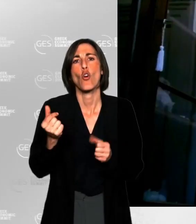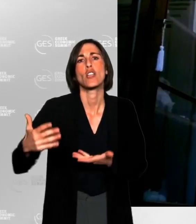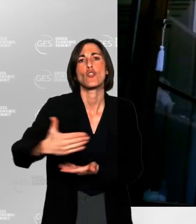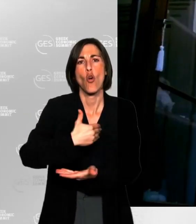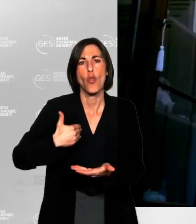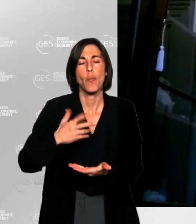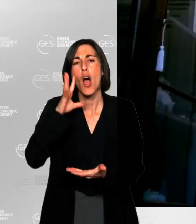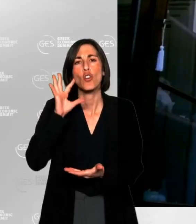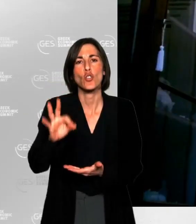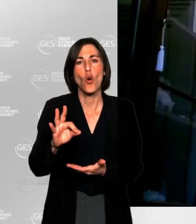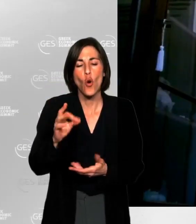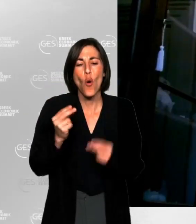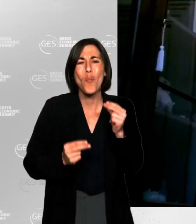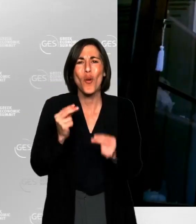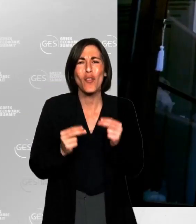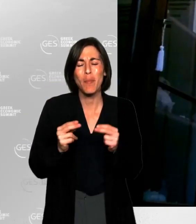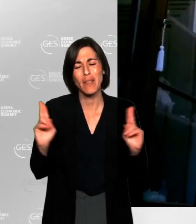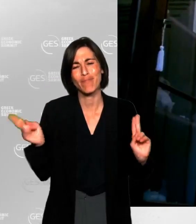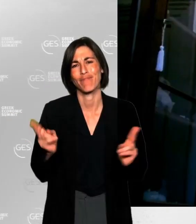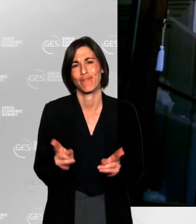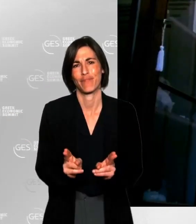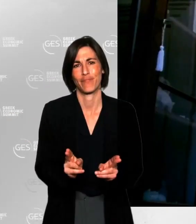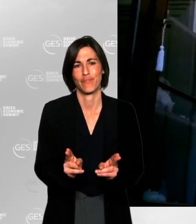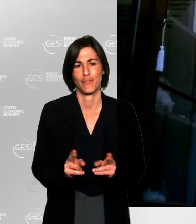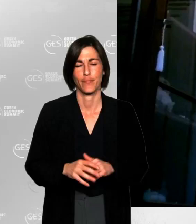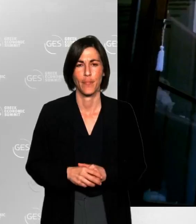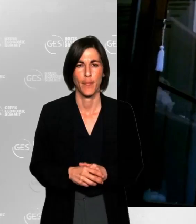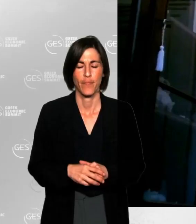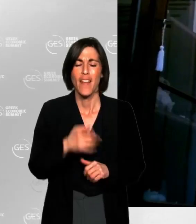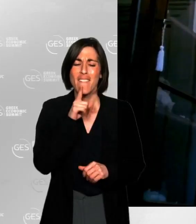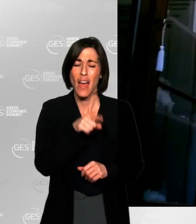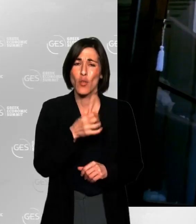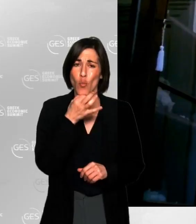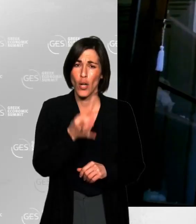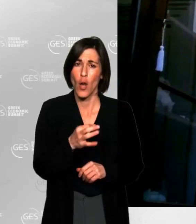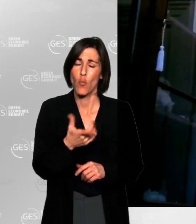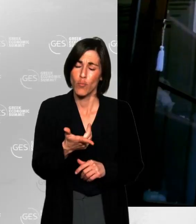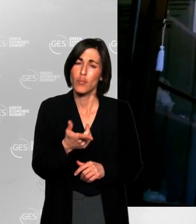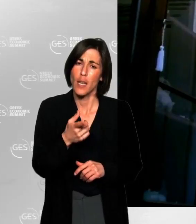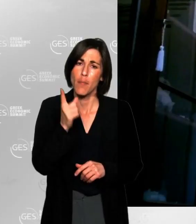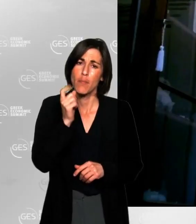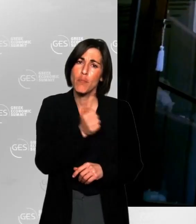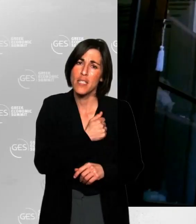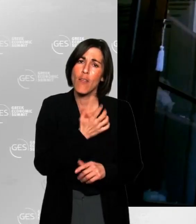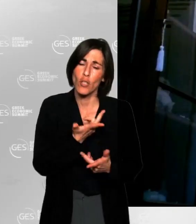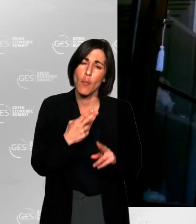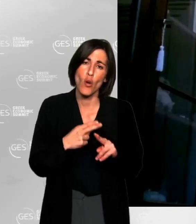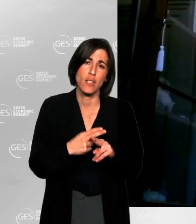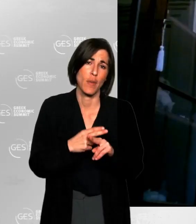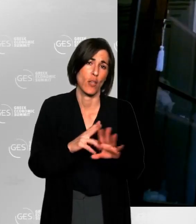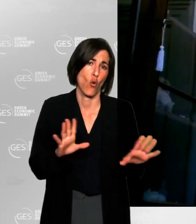is the most important new role for government, and it's not easy. I mean, you need